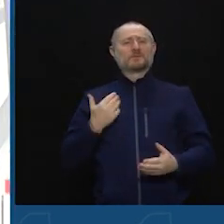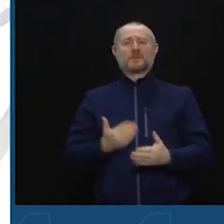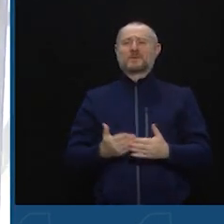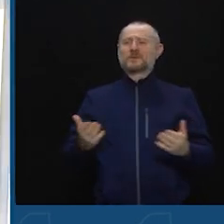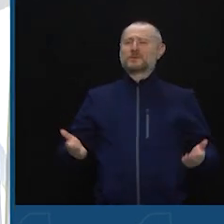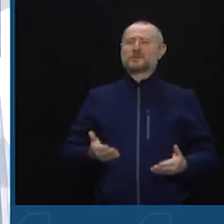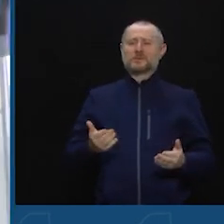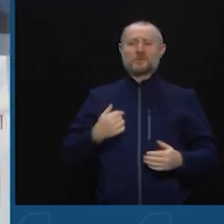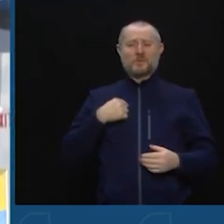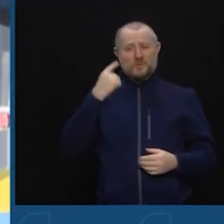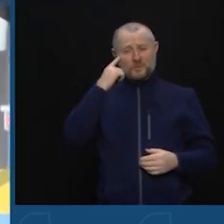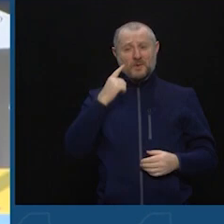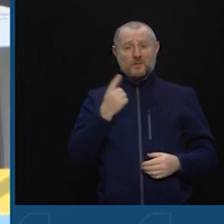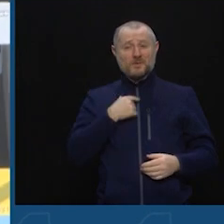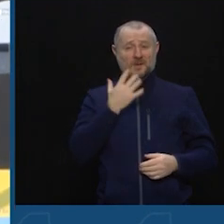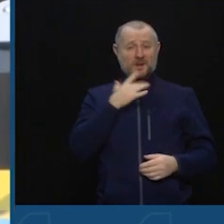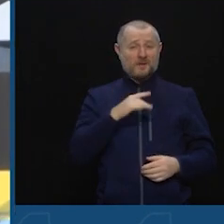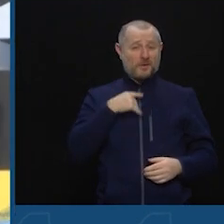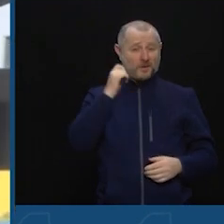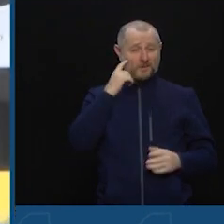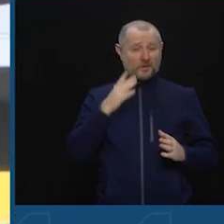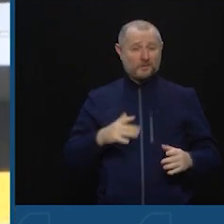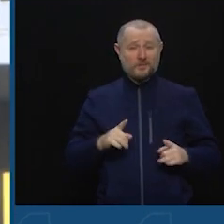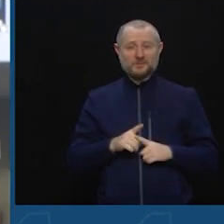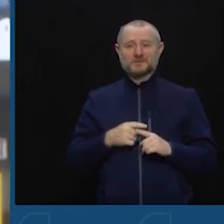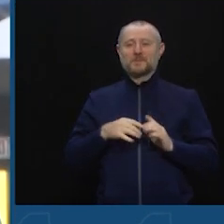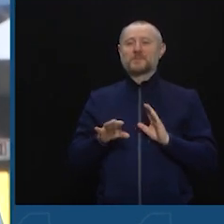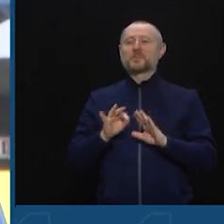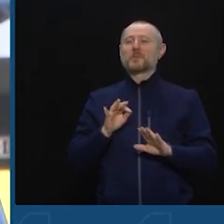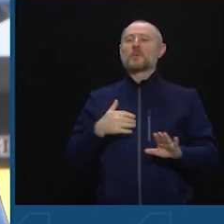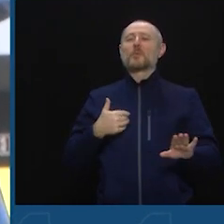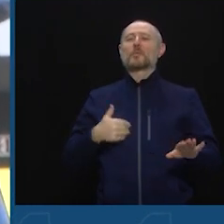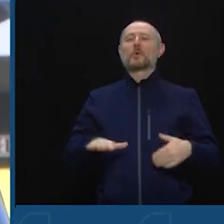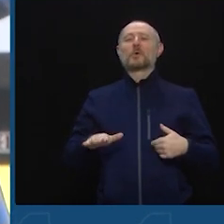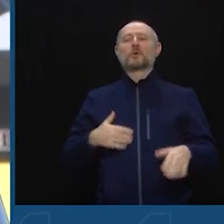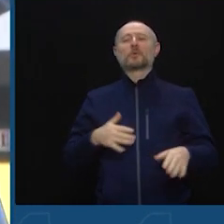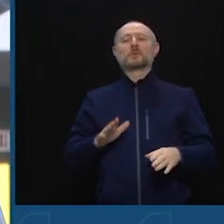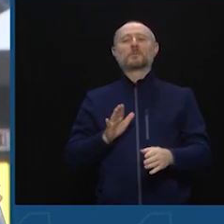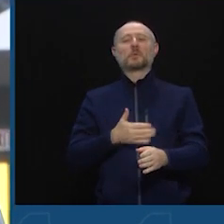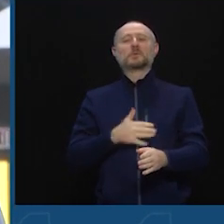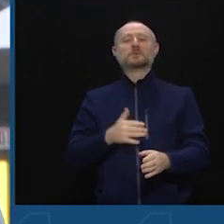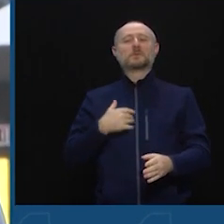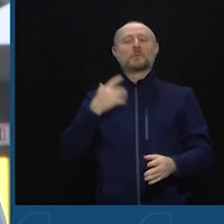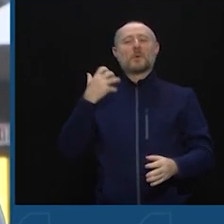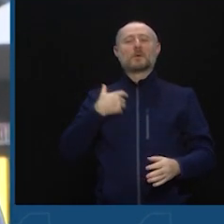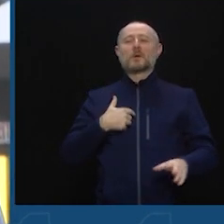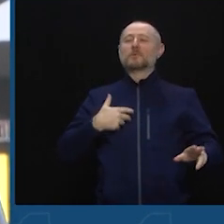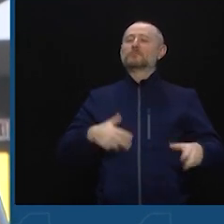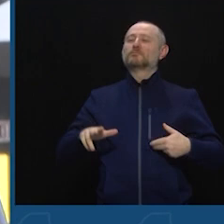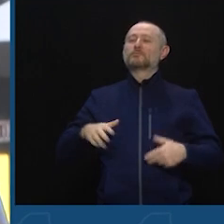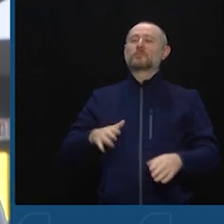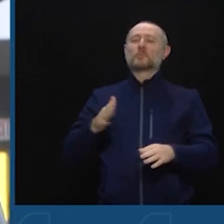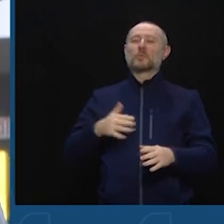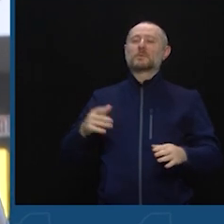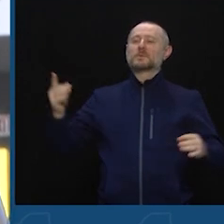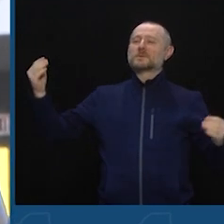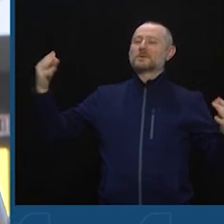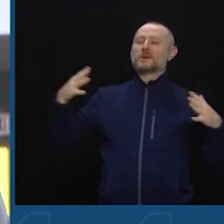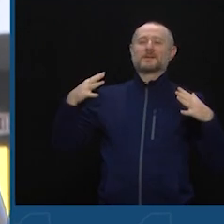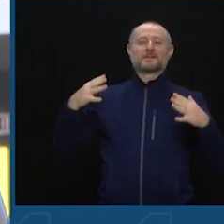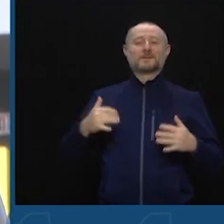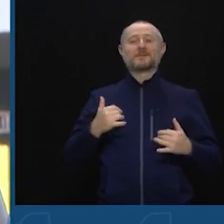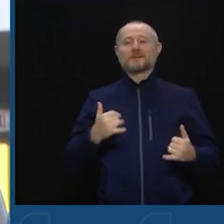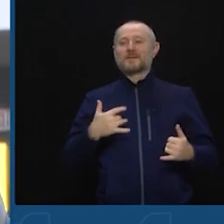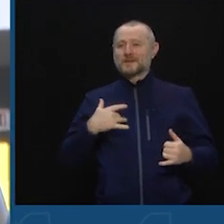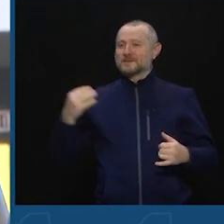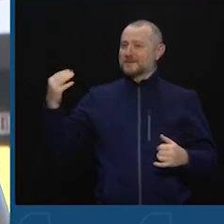being governor is you get to pick your own walkout music. And I said, I want music that's got sunshine in it, because this is a day that the sun is